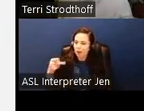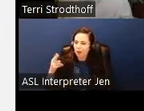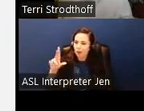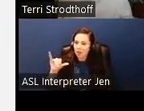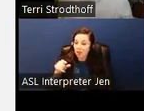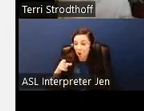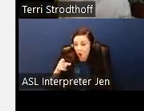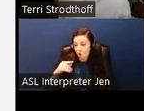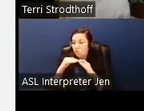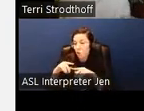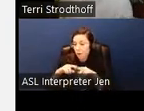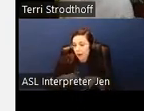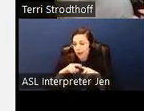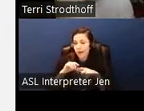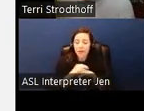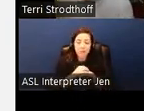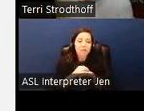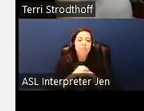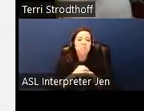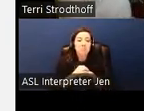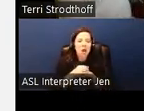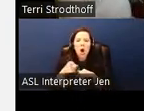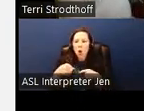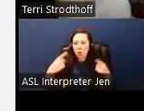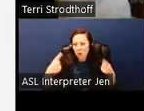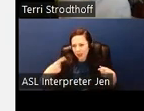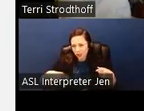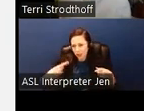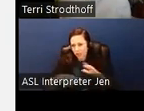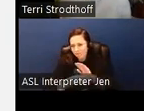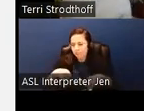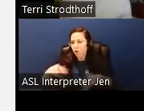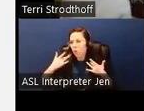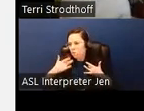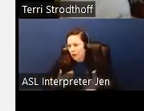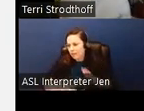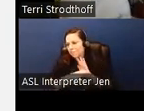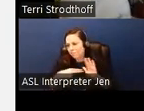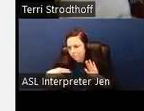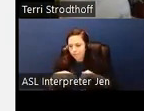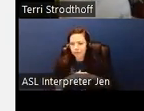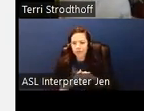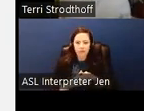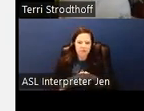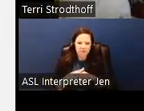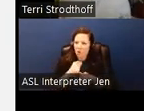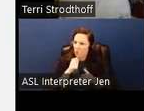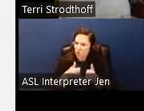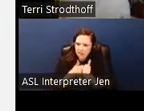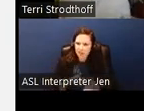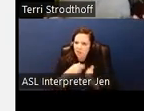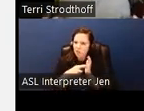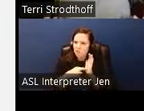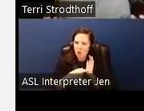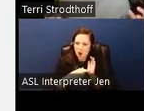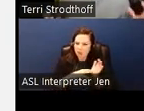codependent. Oh, you're anxious, you have anxiety, you're depressed, you're belligerent. But really